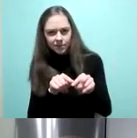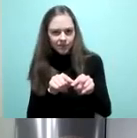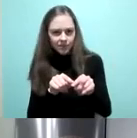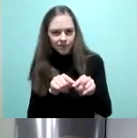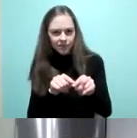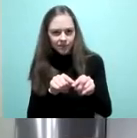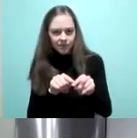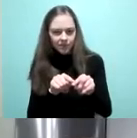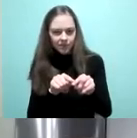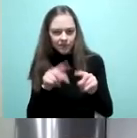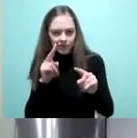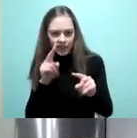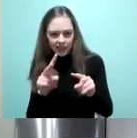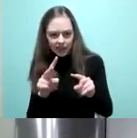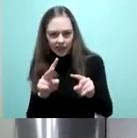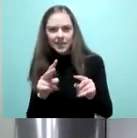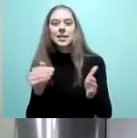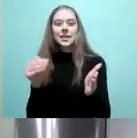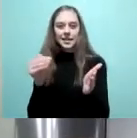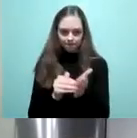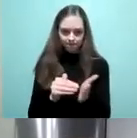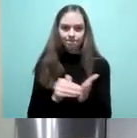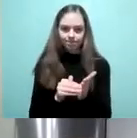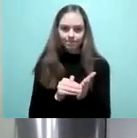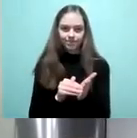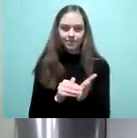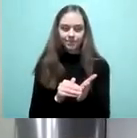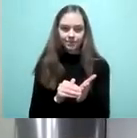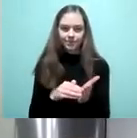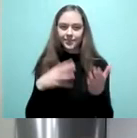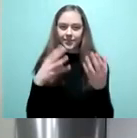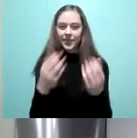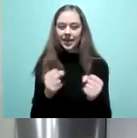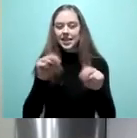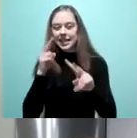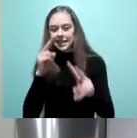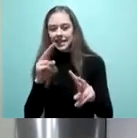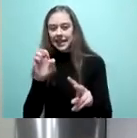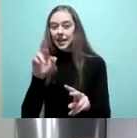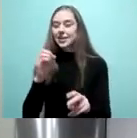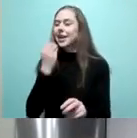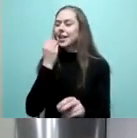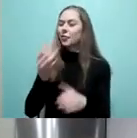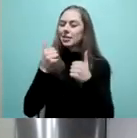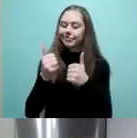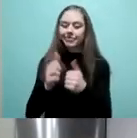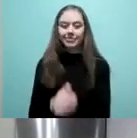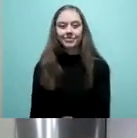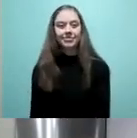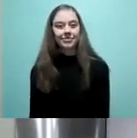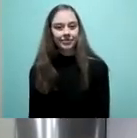You seen anything? Yeah. We have it there now. Lovely.